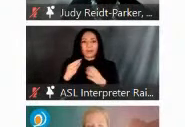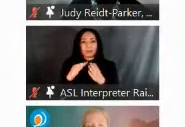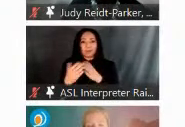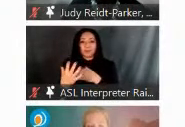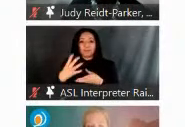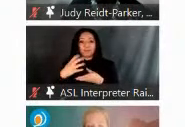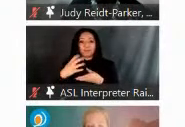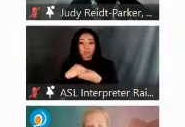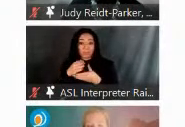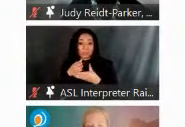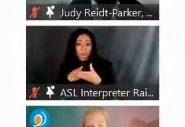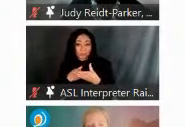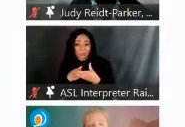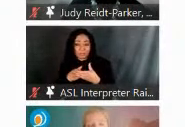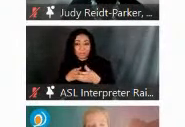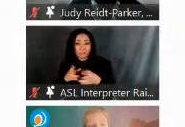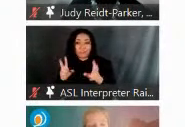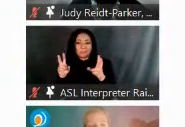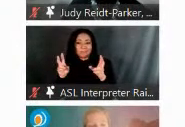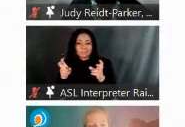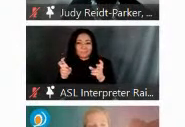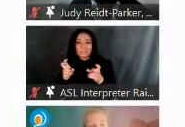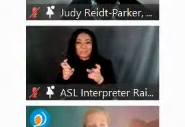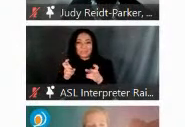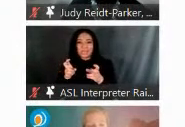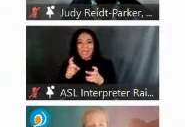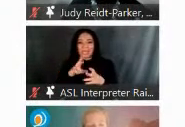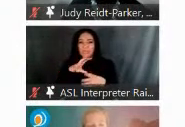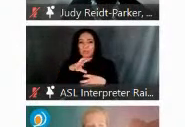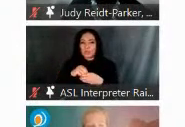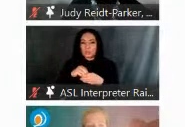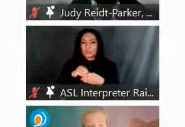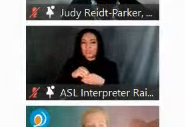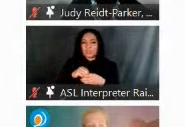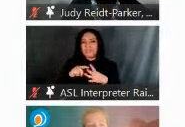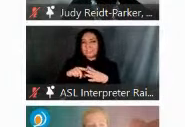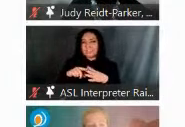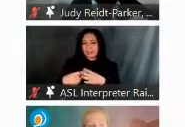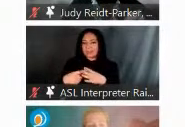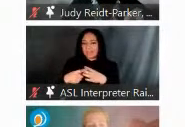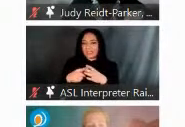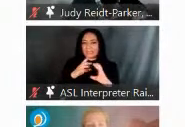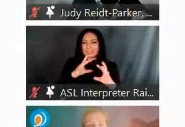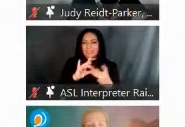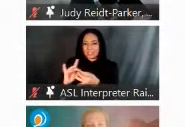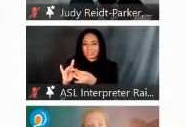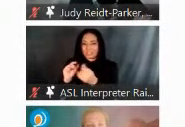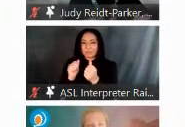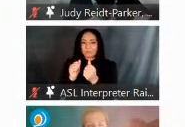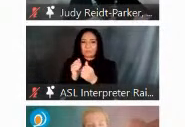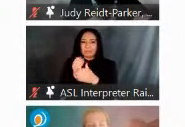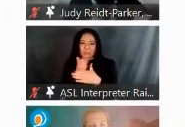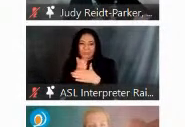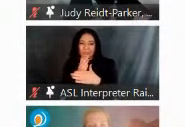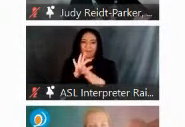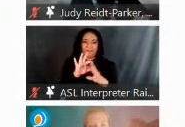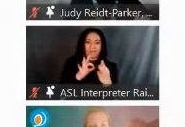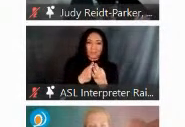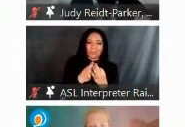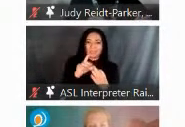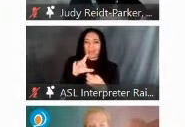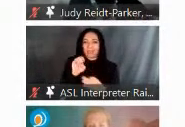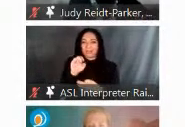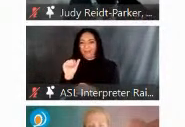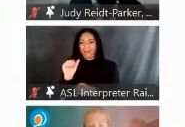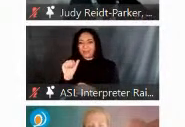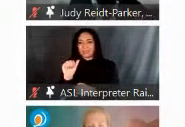component that includes facilitating connections between families, LEAs, and social services. And I'm going to pass it to